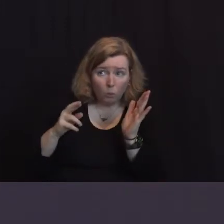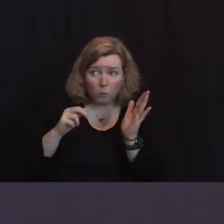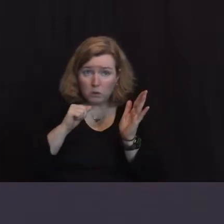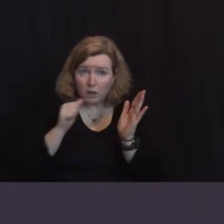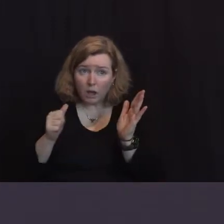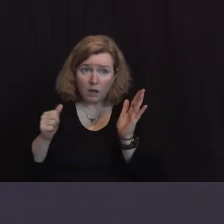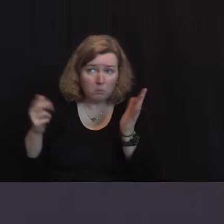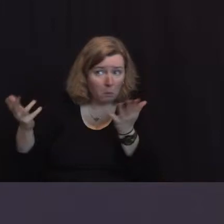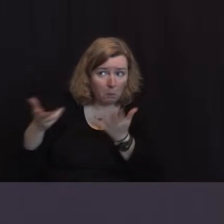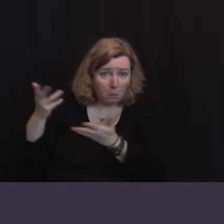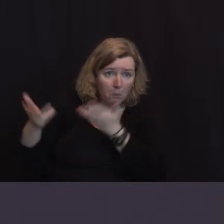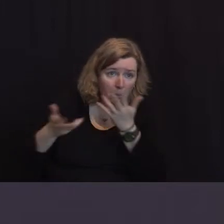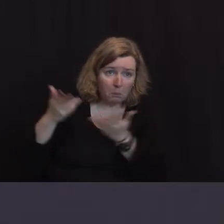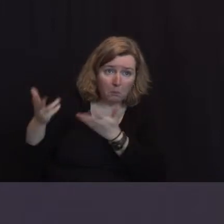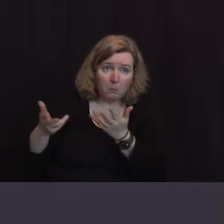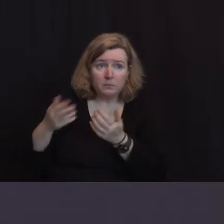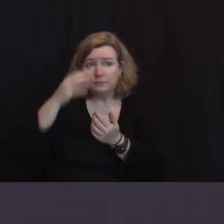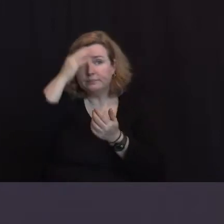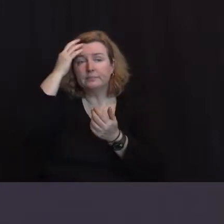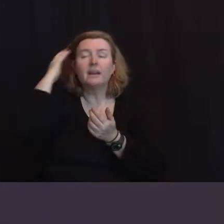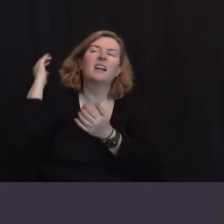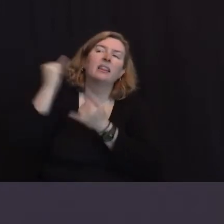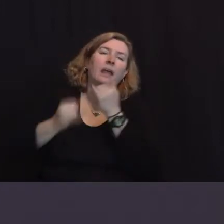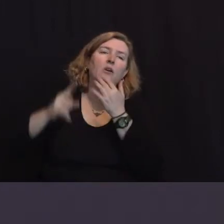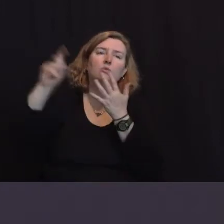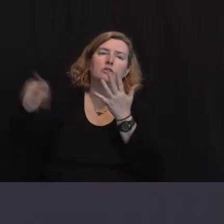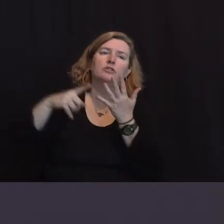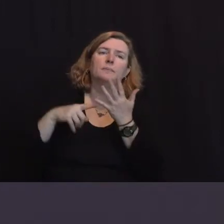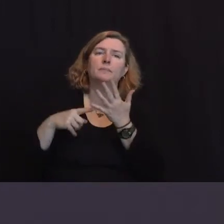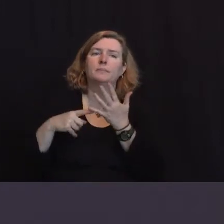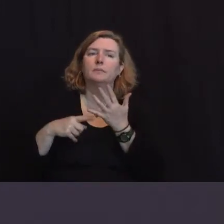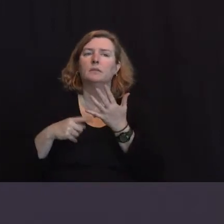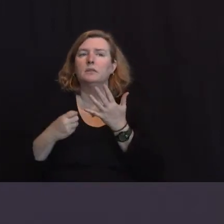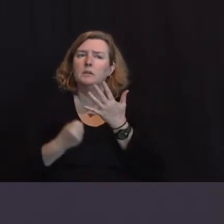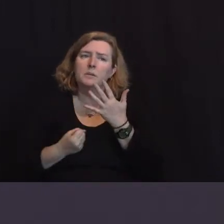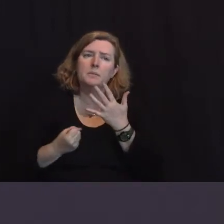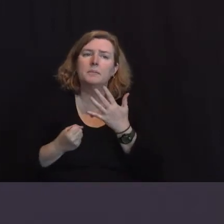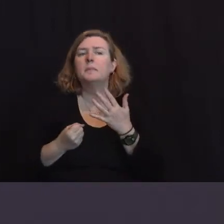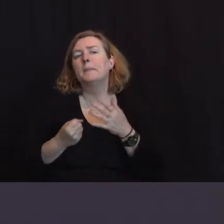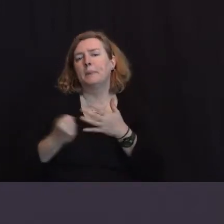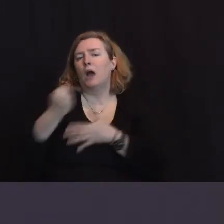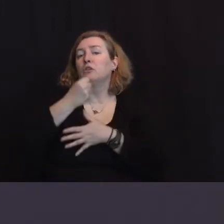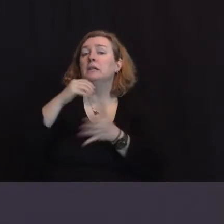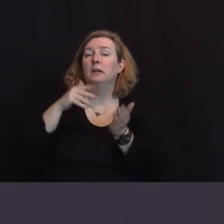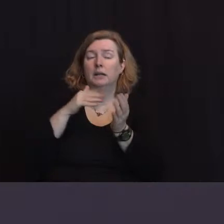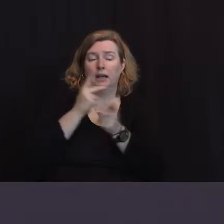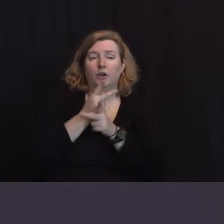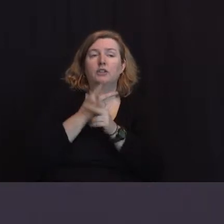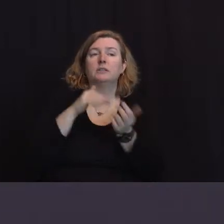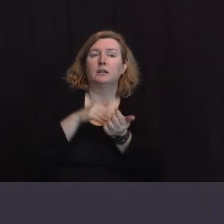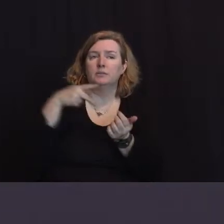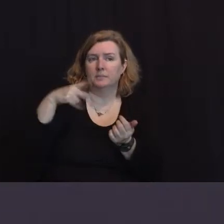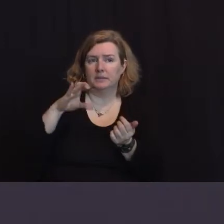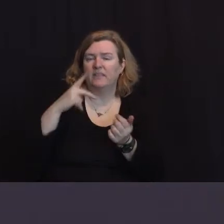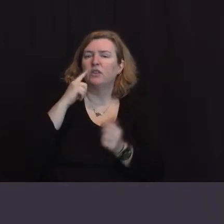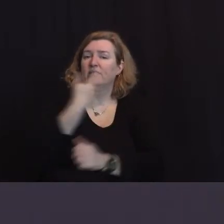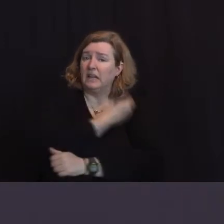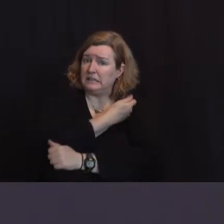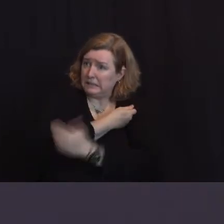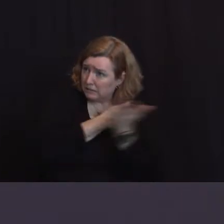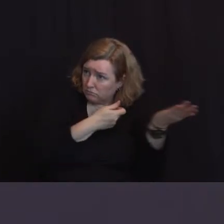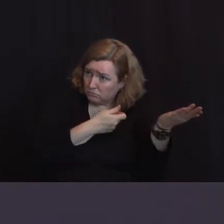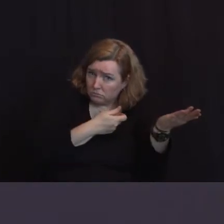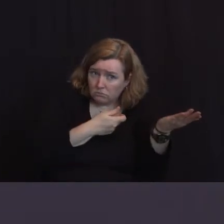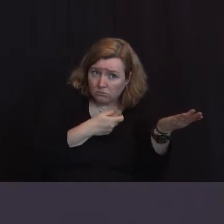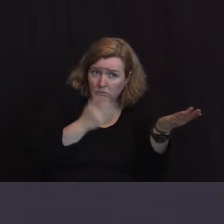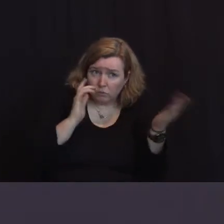WNYC. How many primary care doctors will receive vaccines from the mega sites as part of the Hub and Spoke program, and when? Why did it take